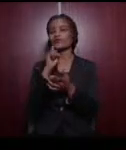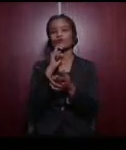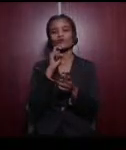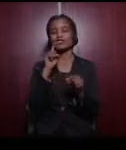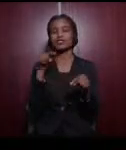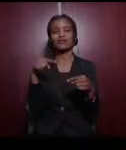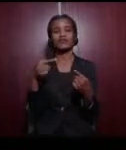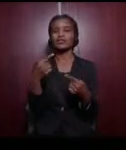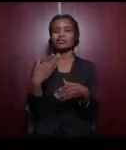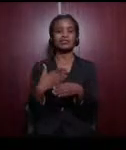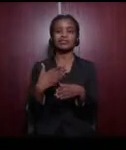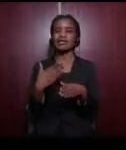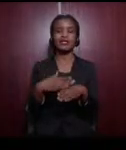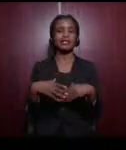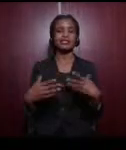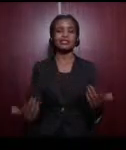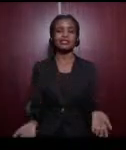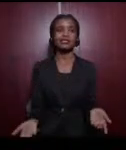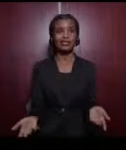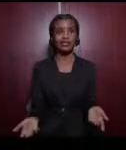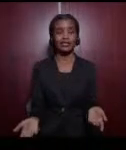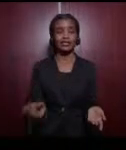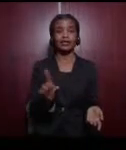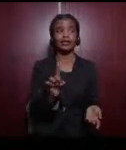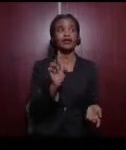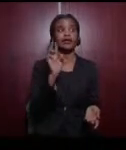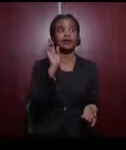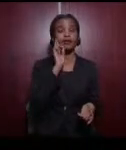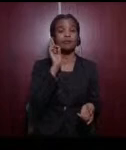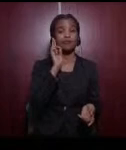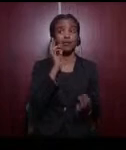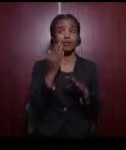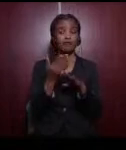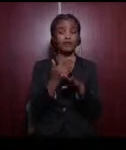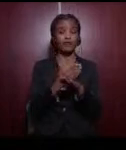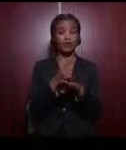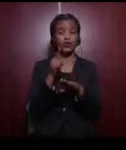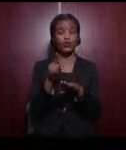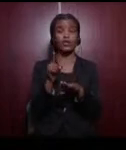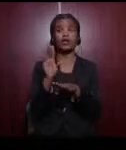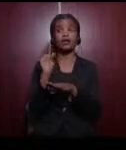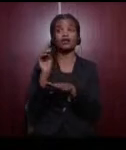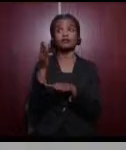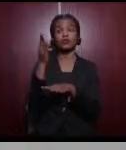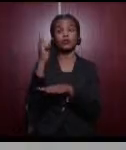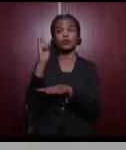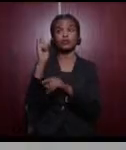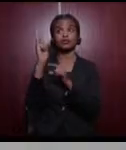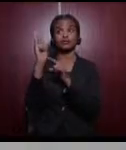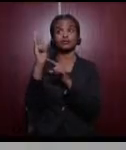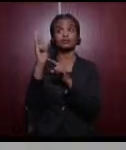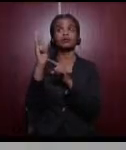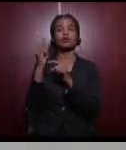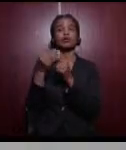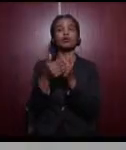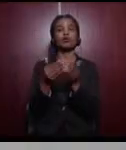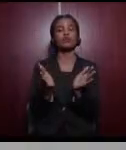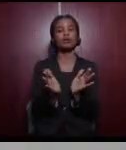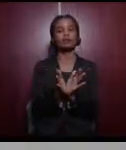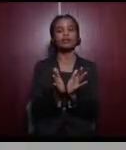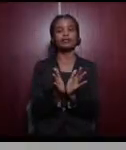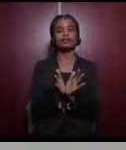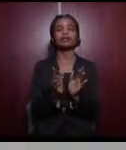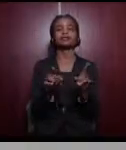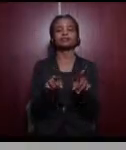and then re kope ja ke re kopile modimo hore meeting wa rona re butse ka thapelo, re kope gape hore ba re kwalle